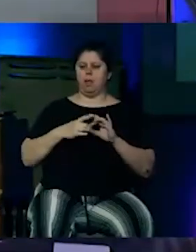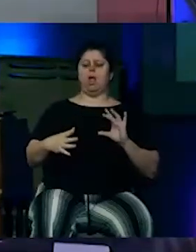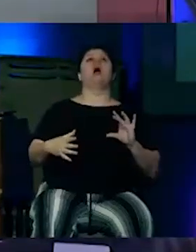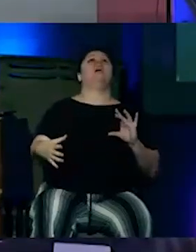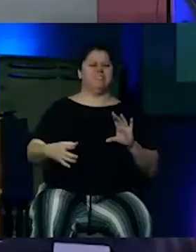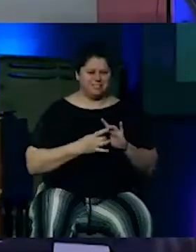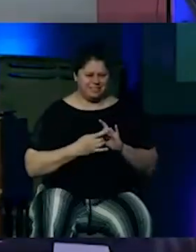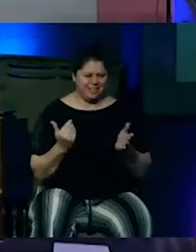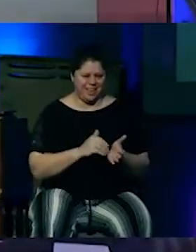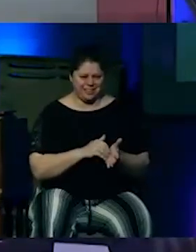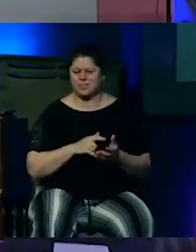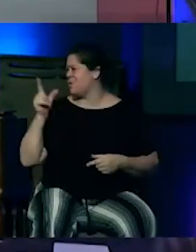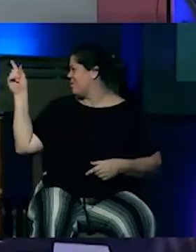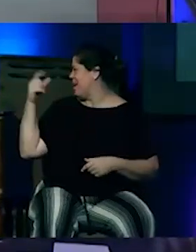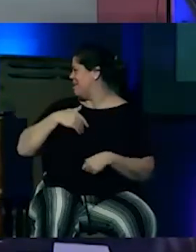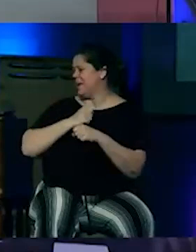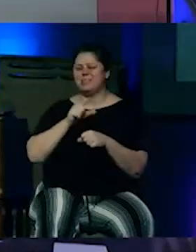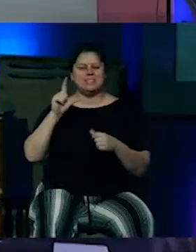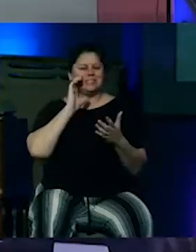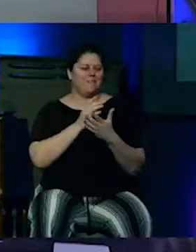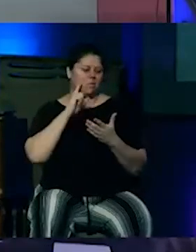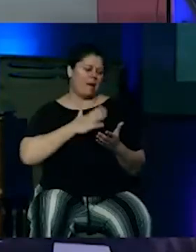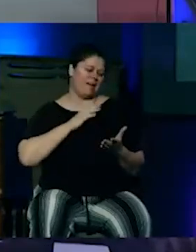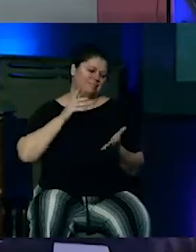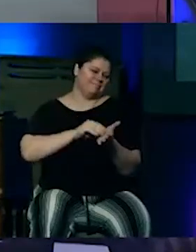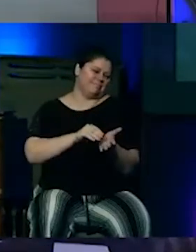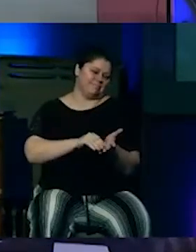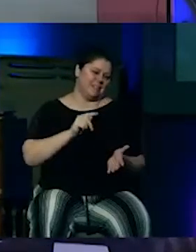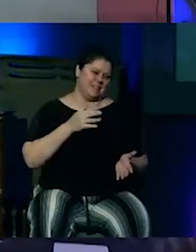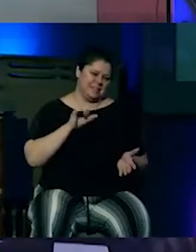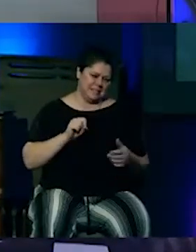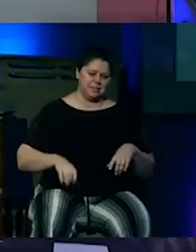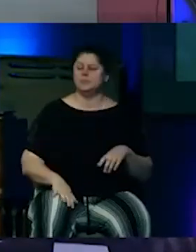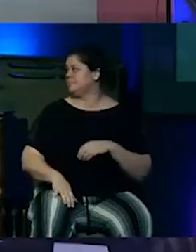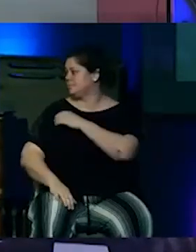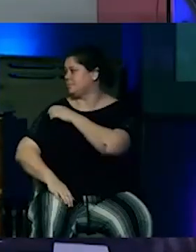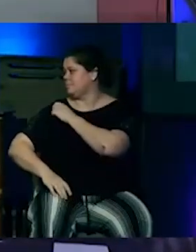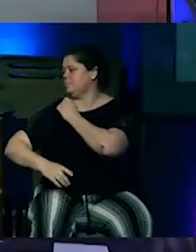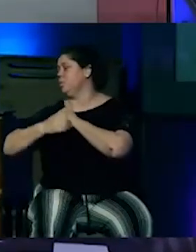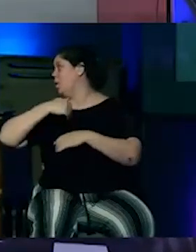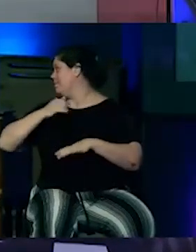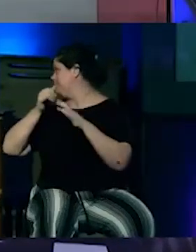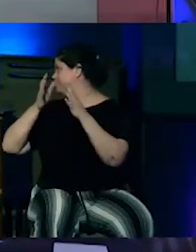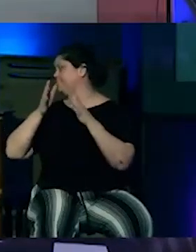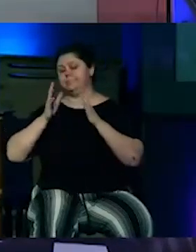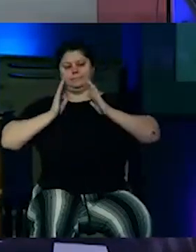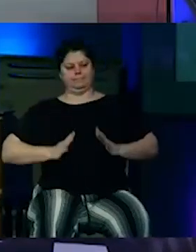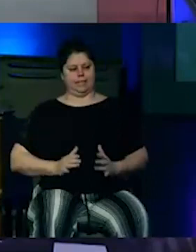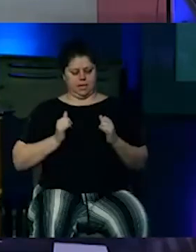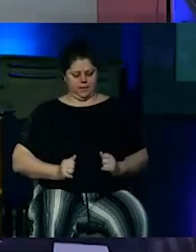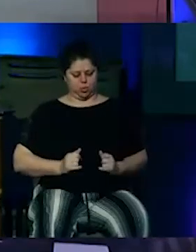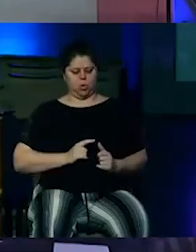little diagram I made for my thesis. And you can see there's an individual, and then the individual participates